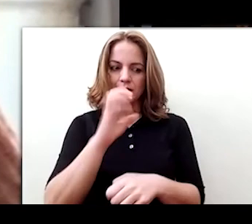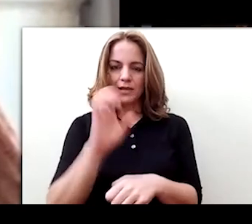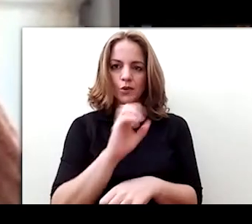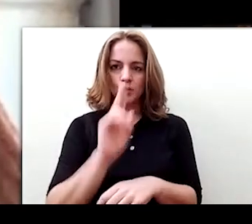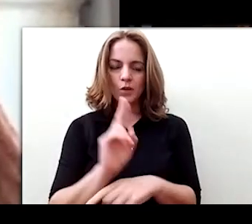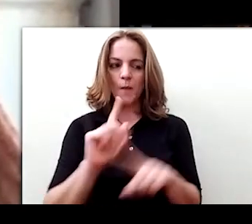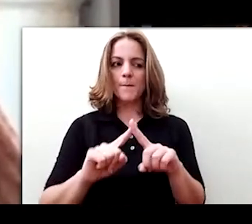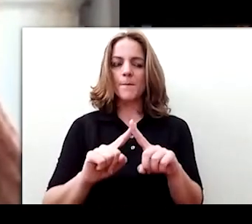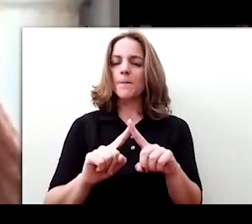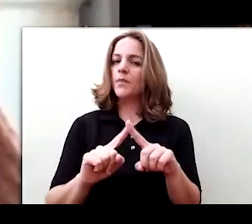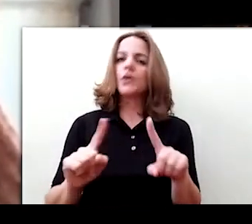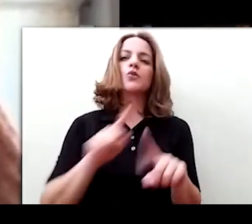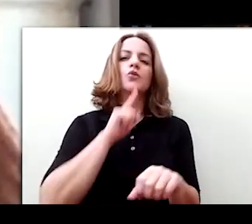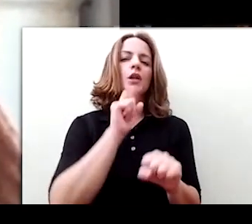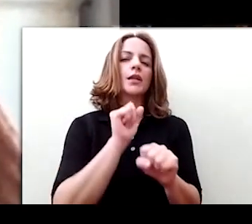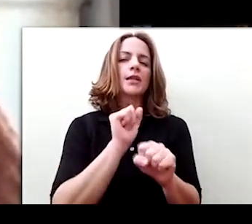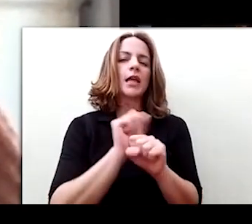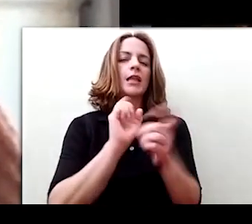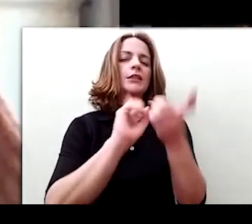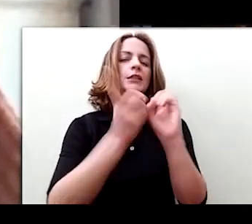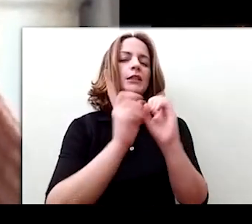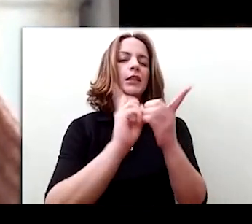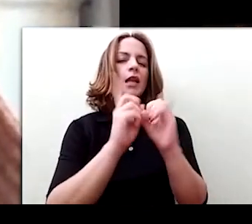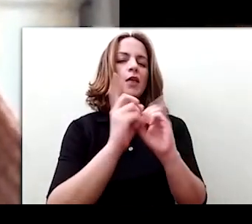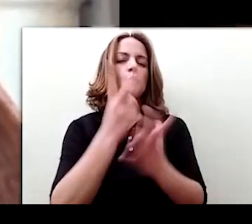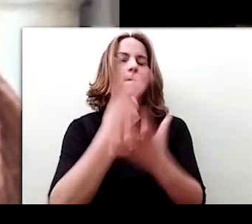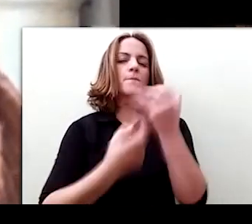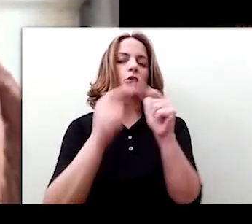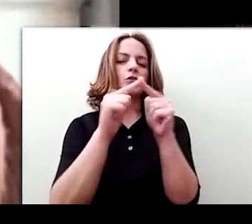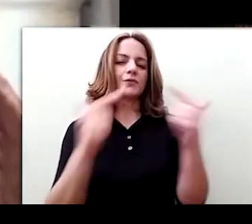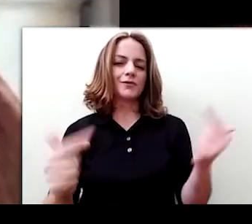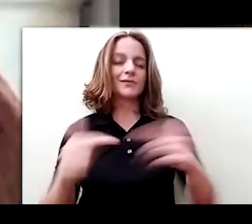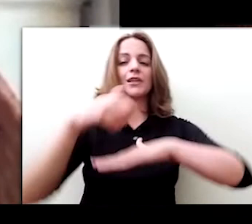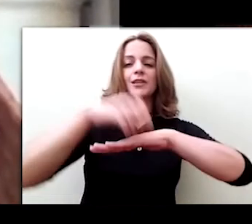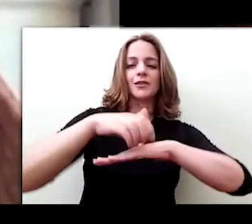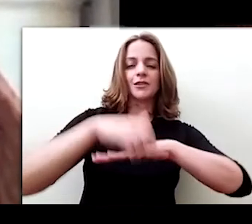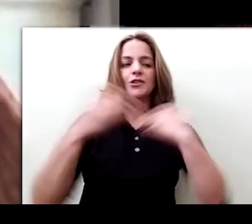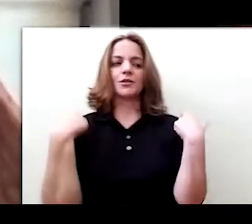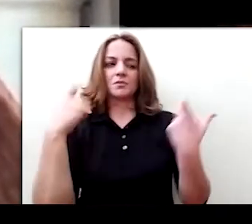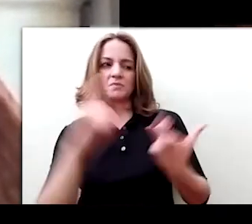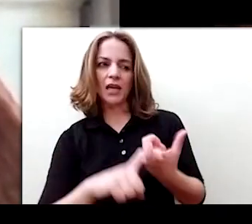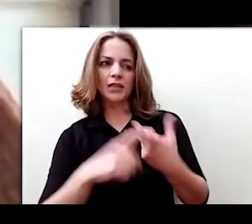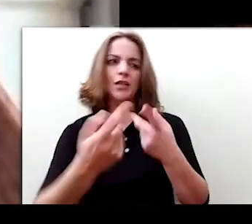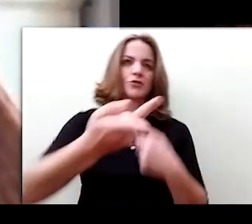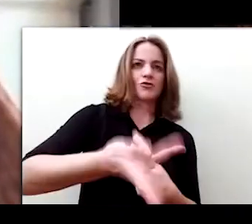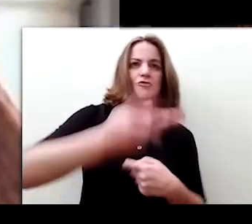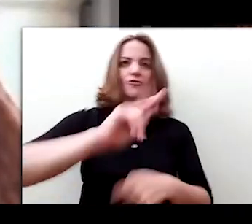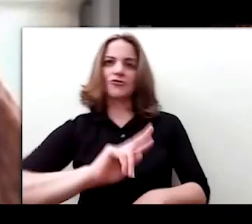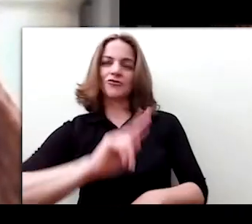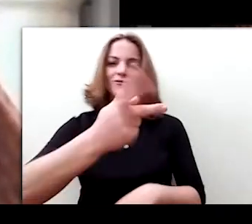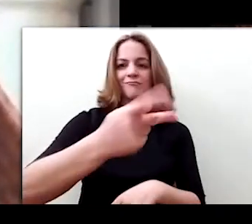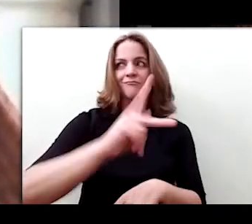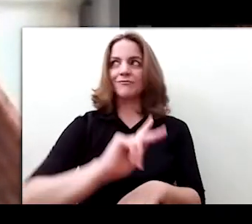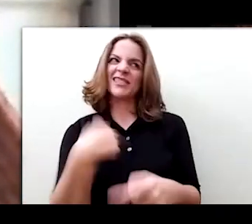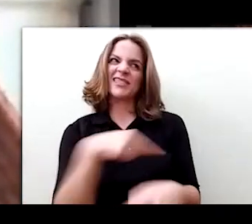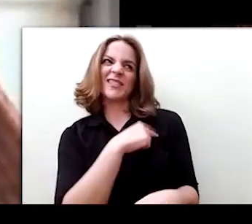Realidades translated both languages. If the speaker is speaking English, the subtitles would be in Spanish, and vice versa. If the speaker was speaking Spanish, the subtitles would be